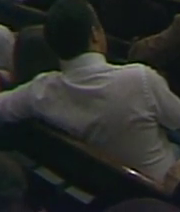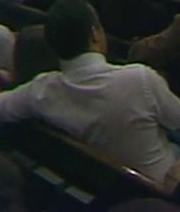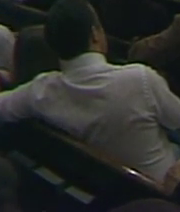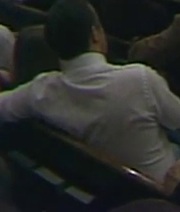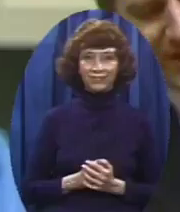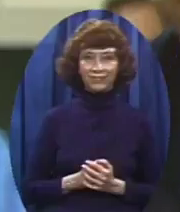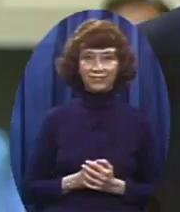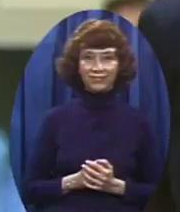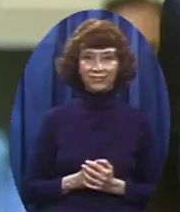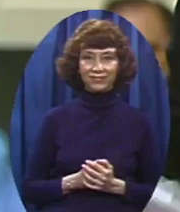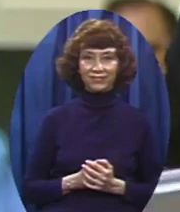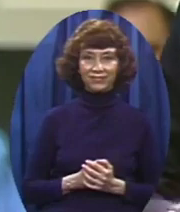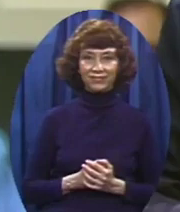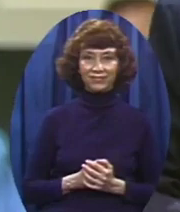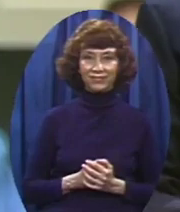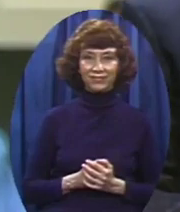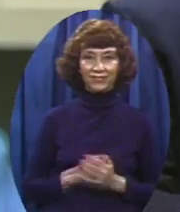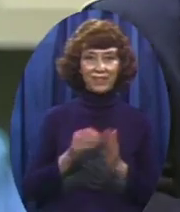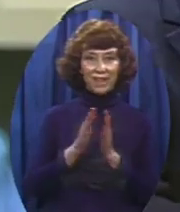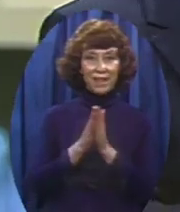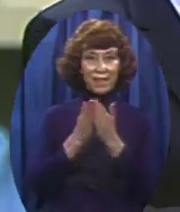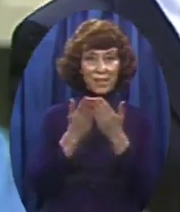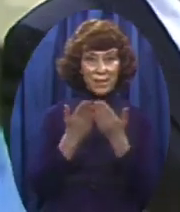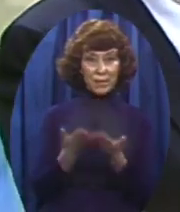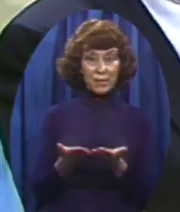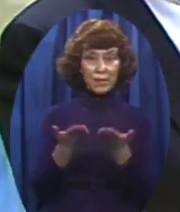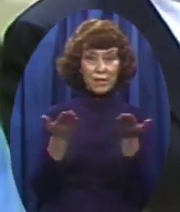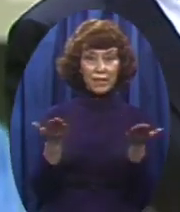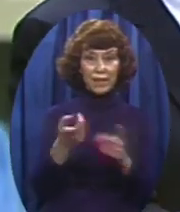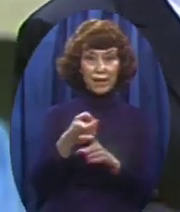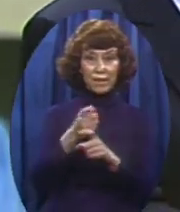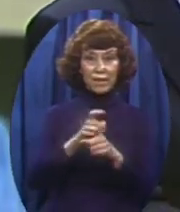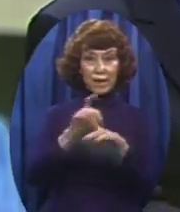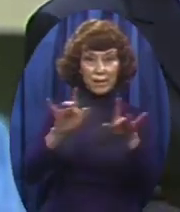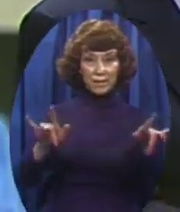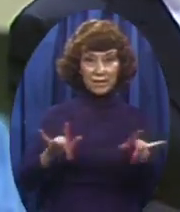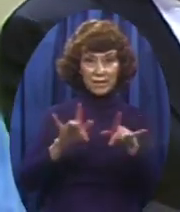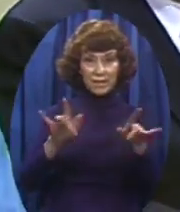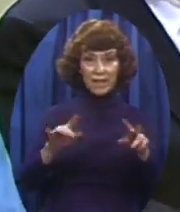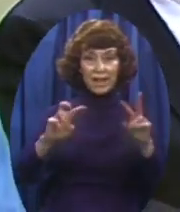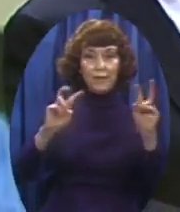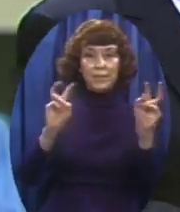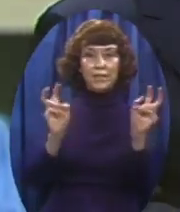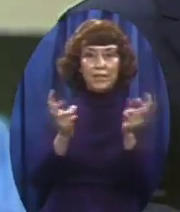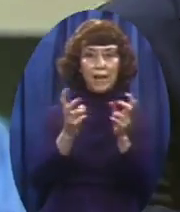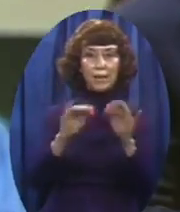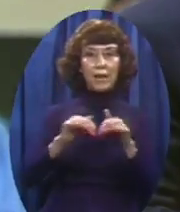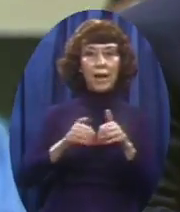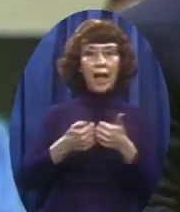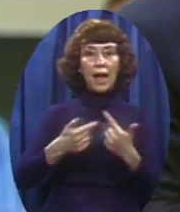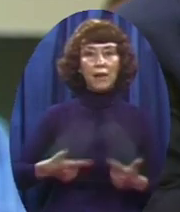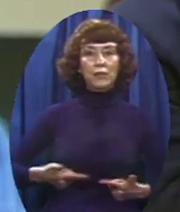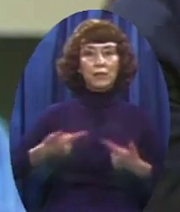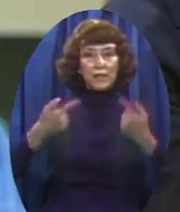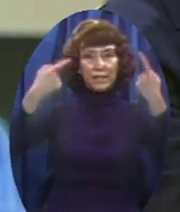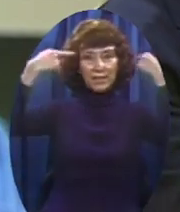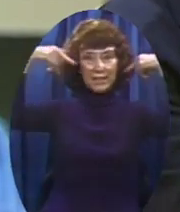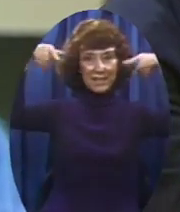That book that fell out of this package a moment ago is entitled How to Live